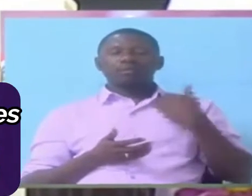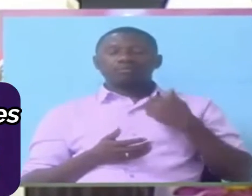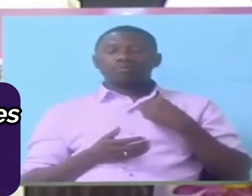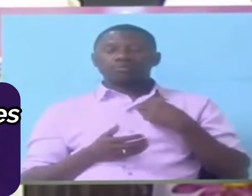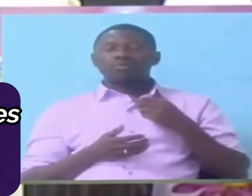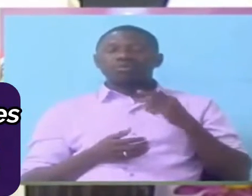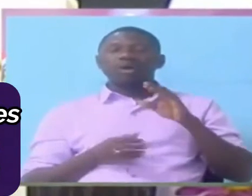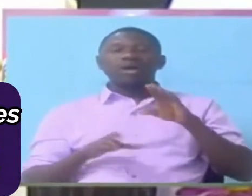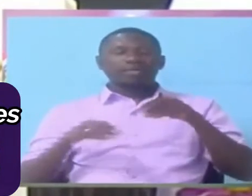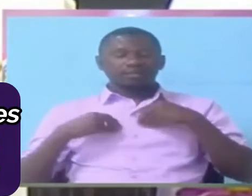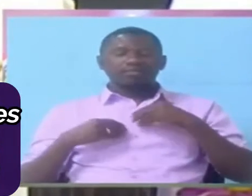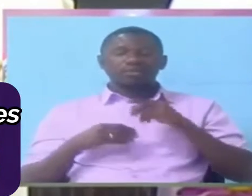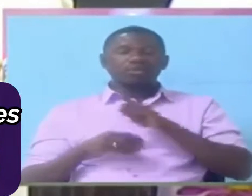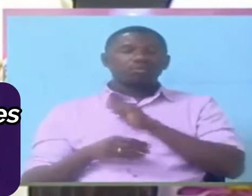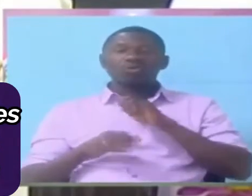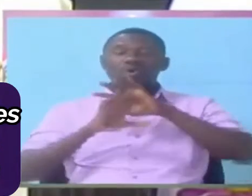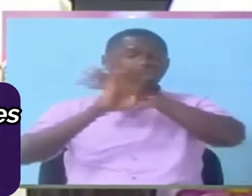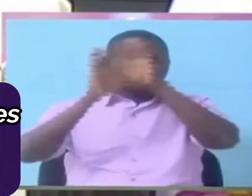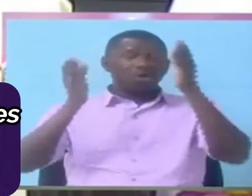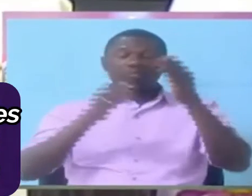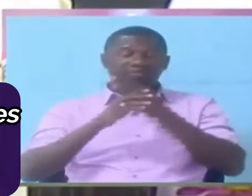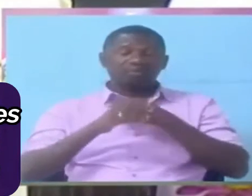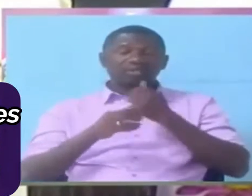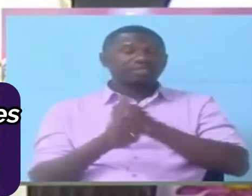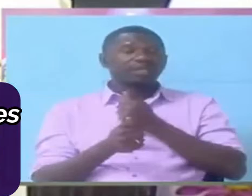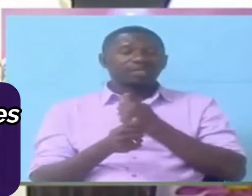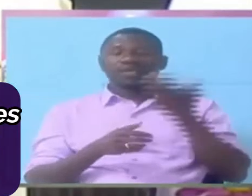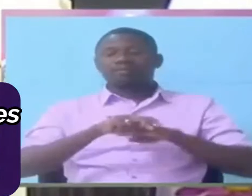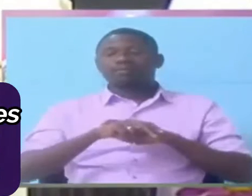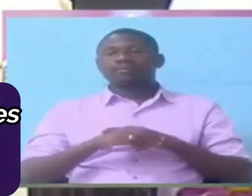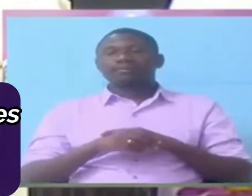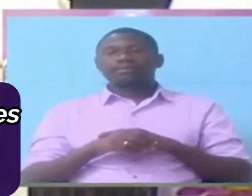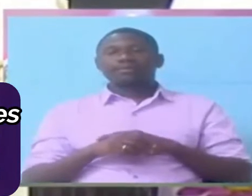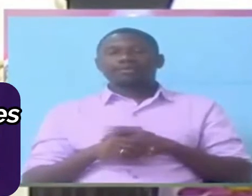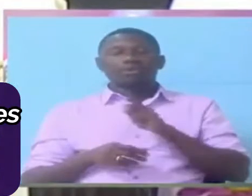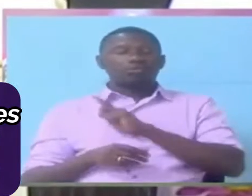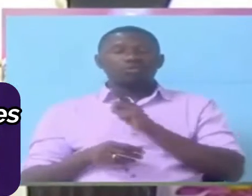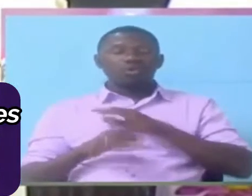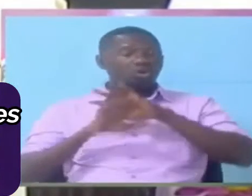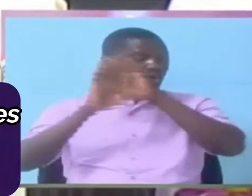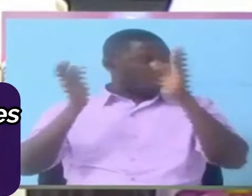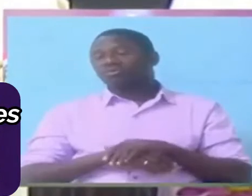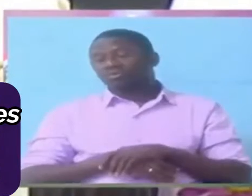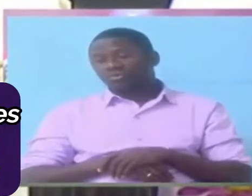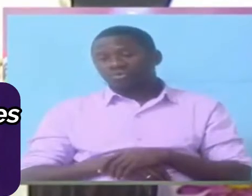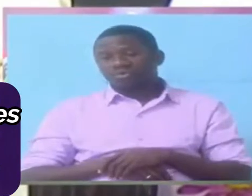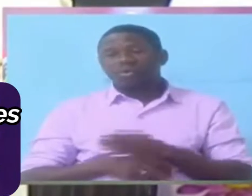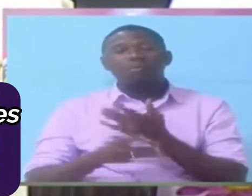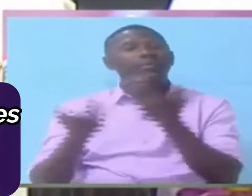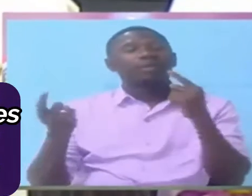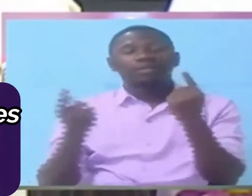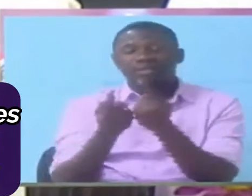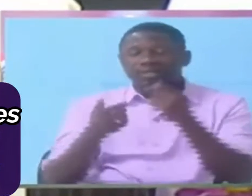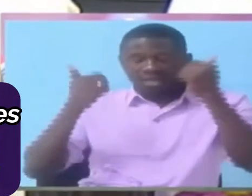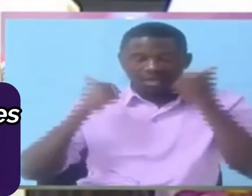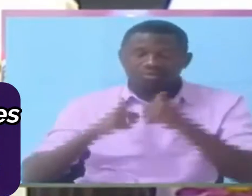they are scared. That we all should accept that we are all scared by them. We were all scared.